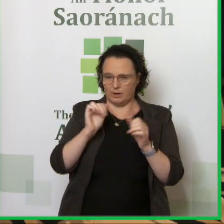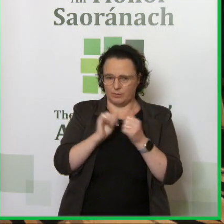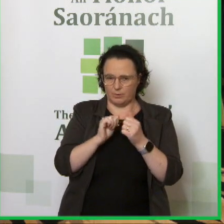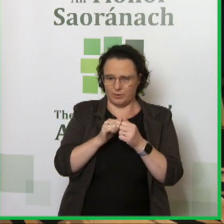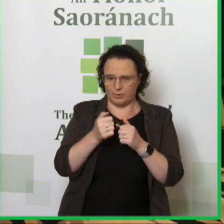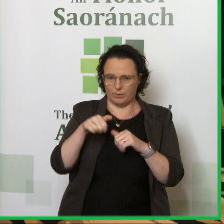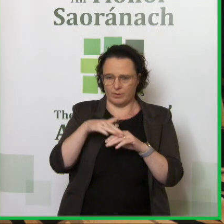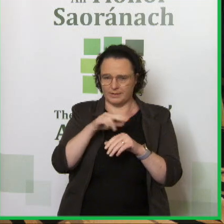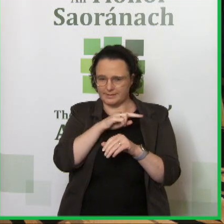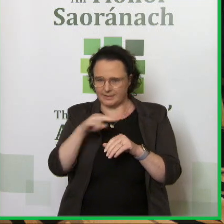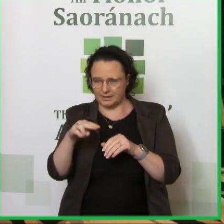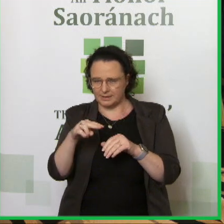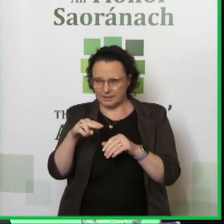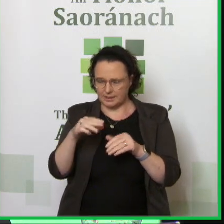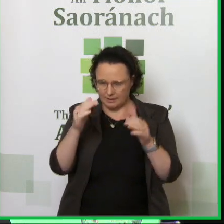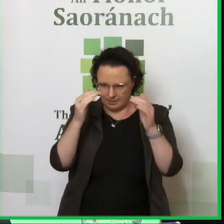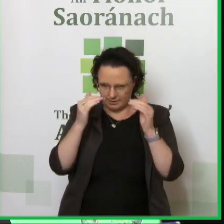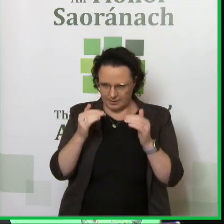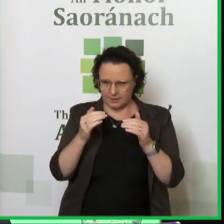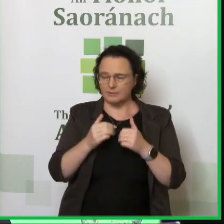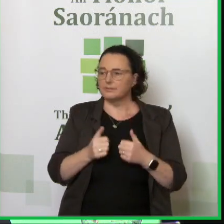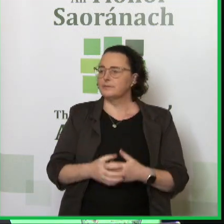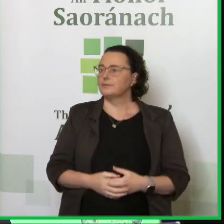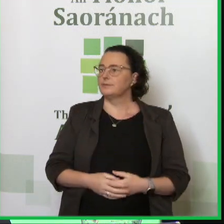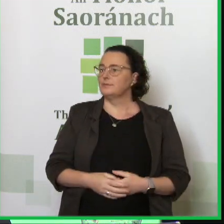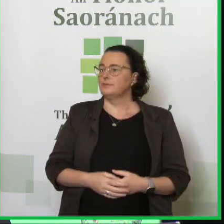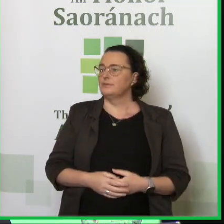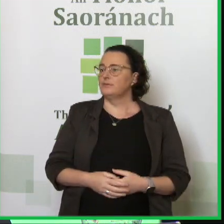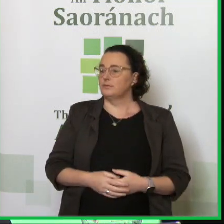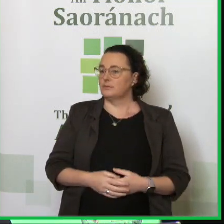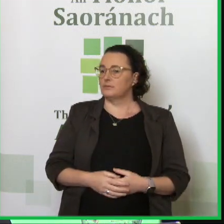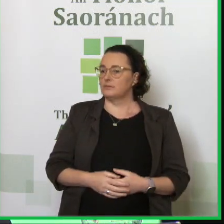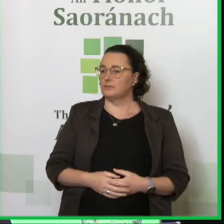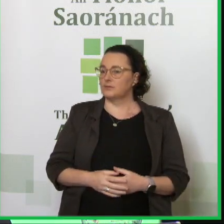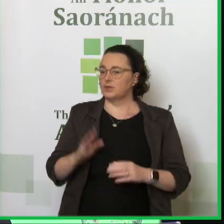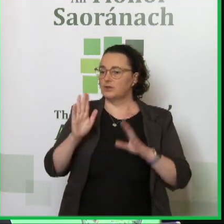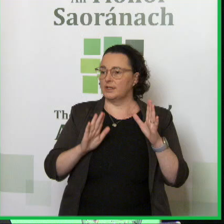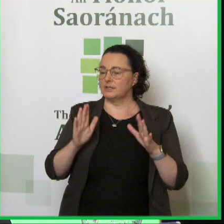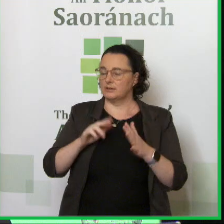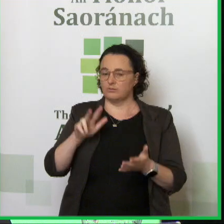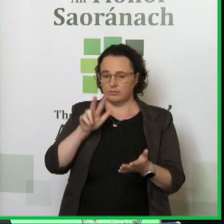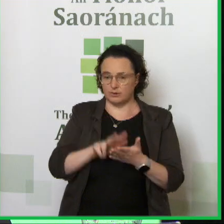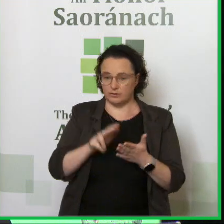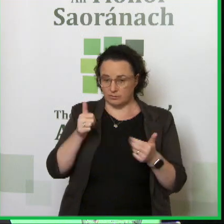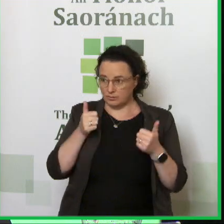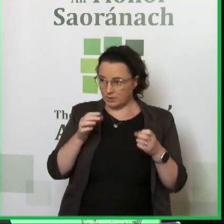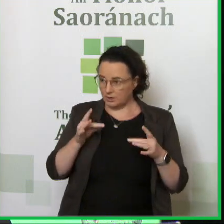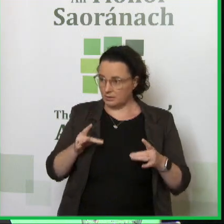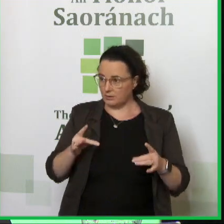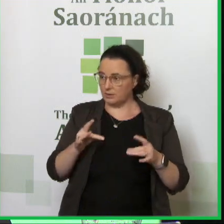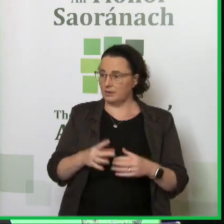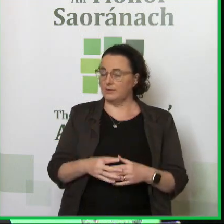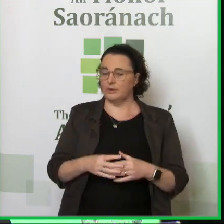isn't, in explanatory texts. Okay, a show of hands was approved on that one, just based on that. If we're still okay, it's only an